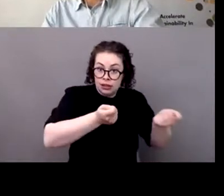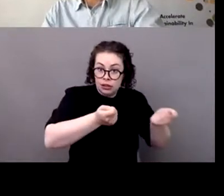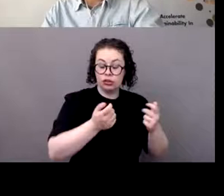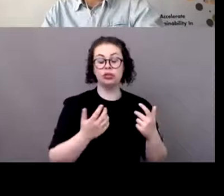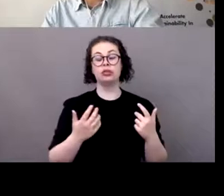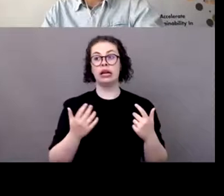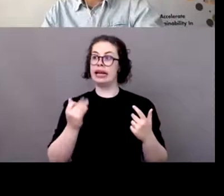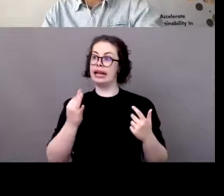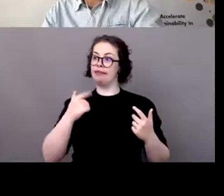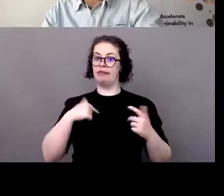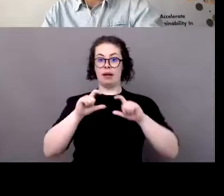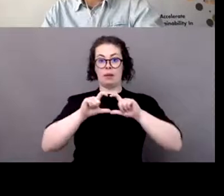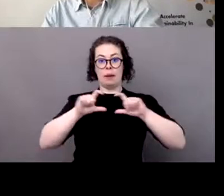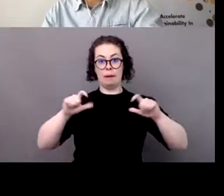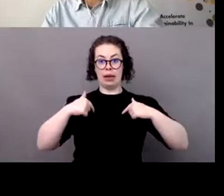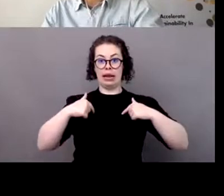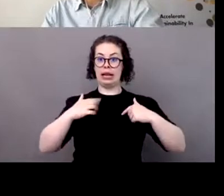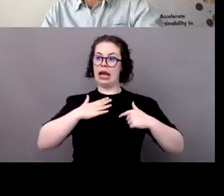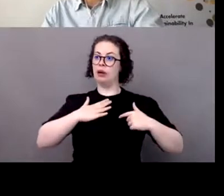align with low carbon priorities.